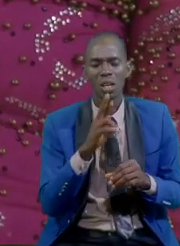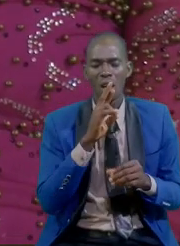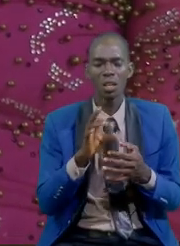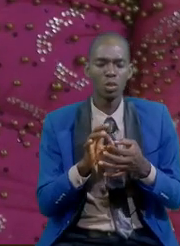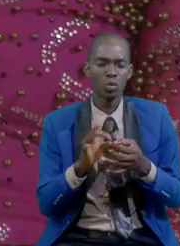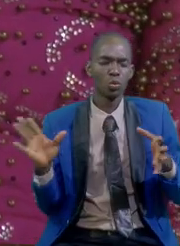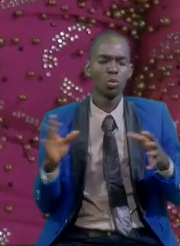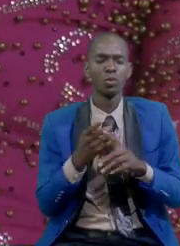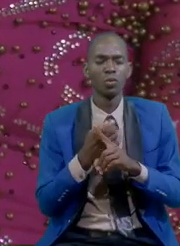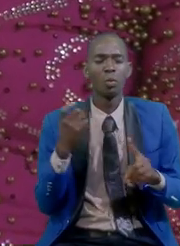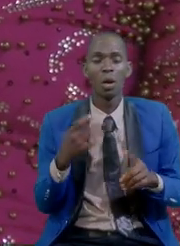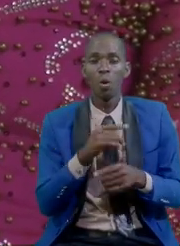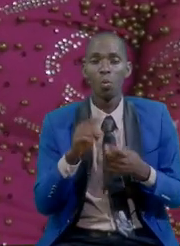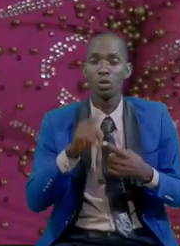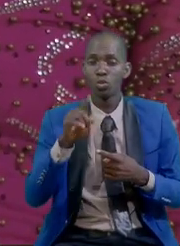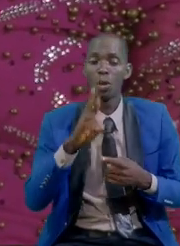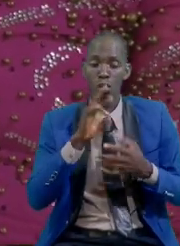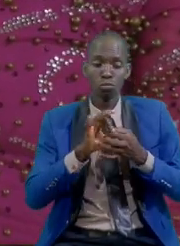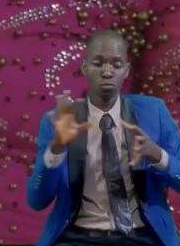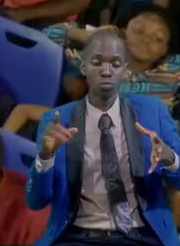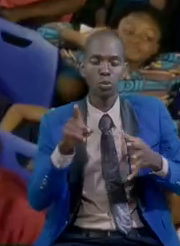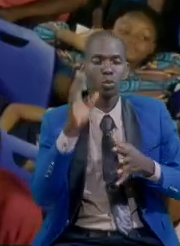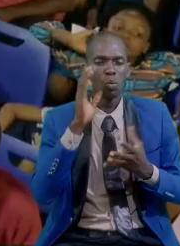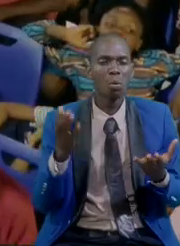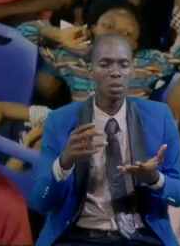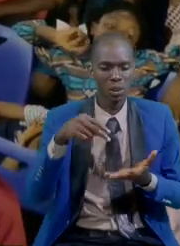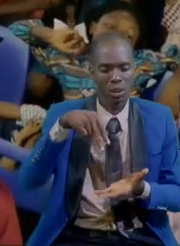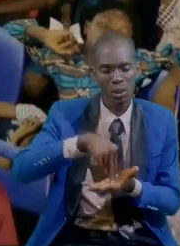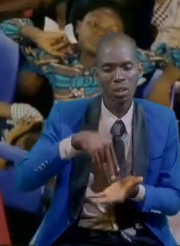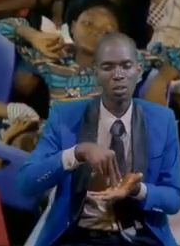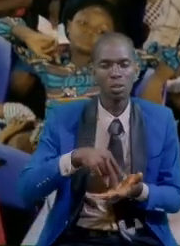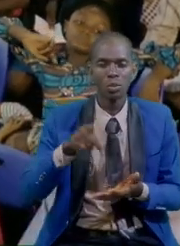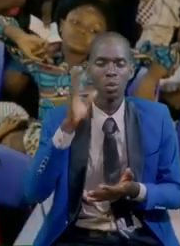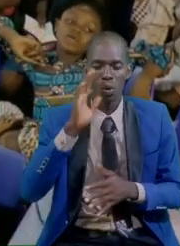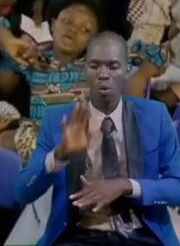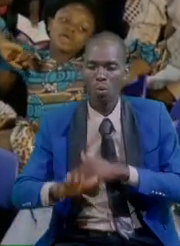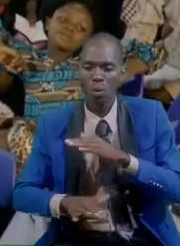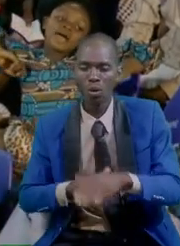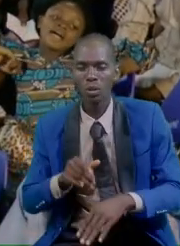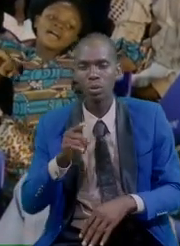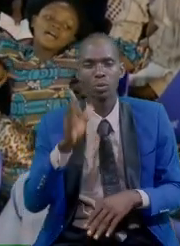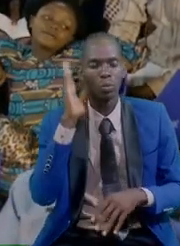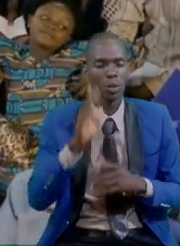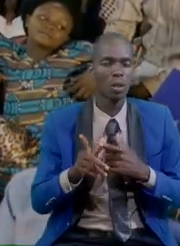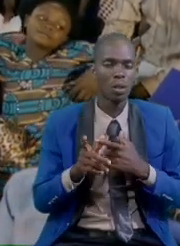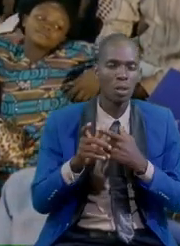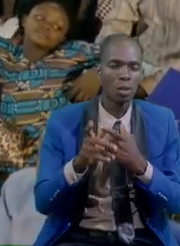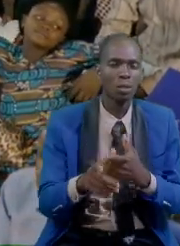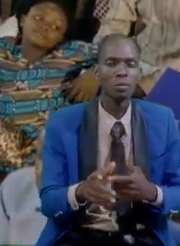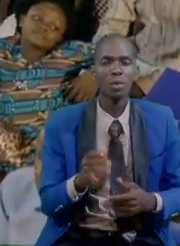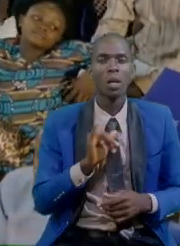you get up. You will walk. You will run. I was